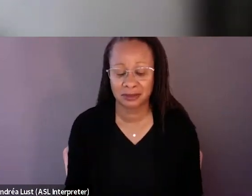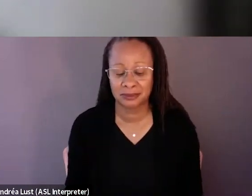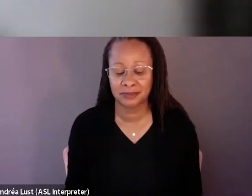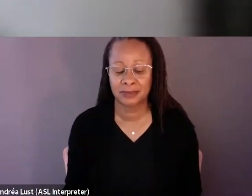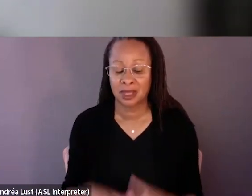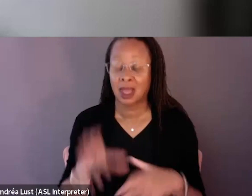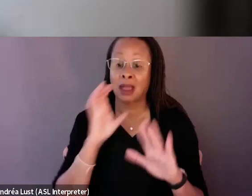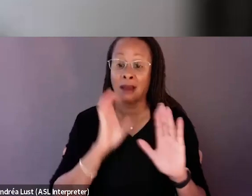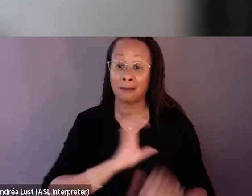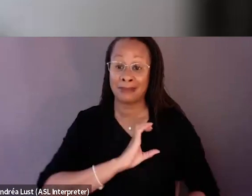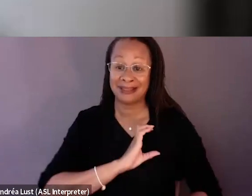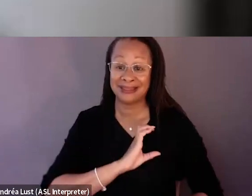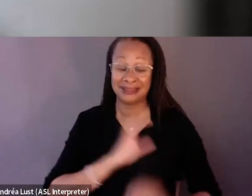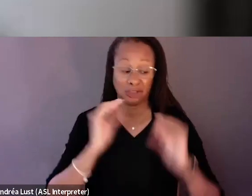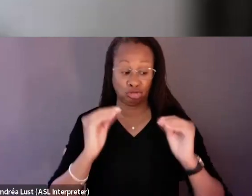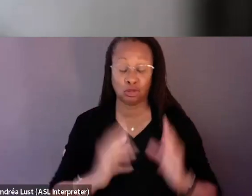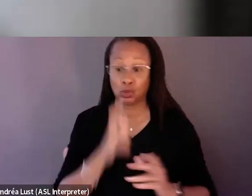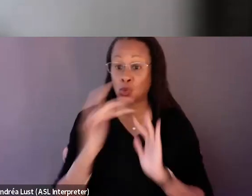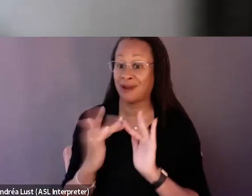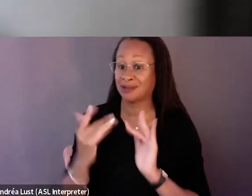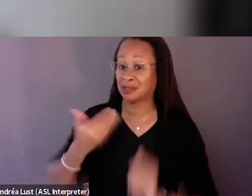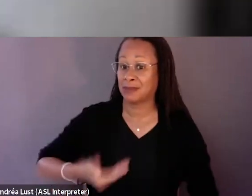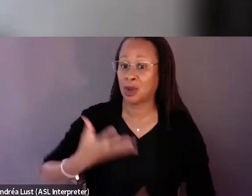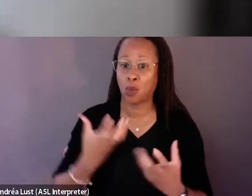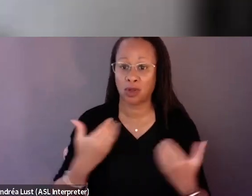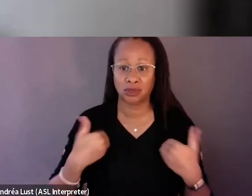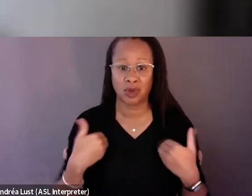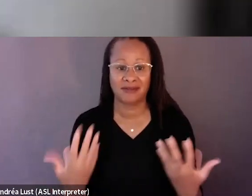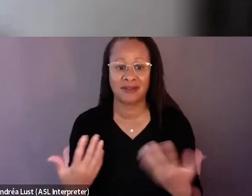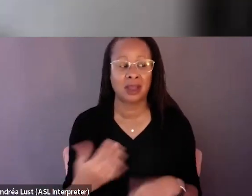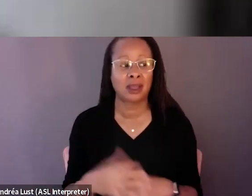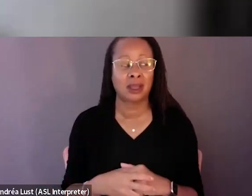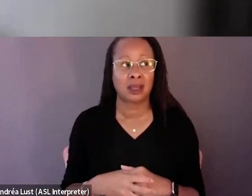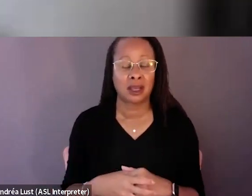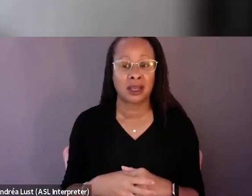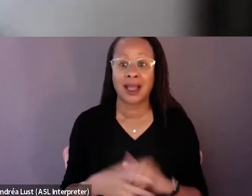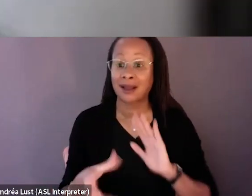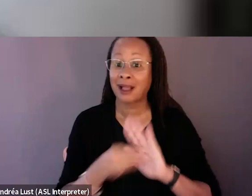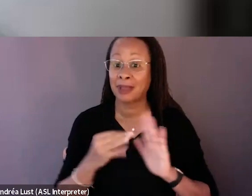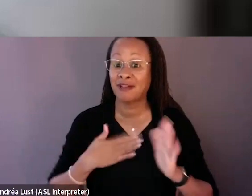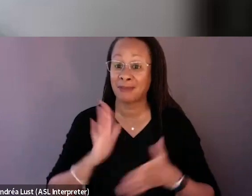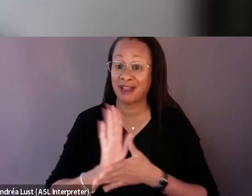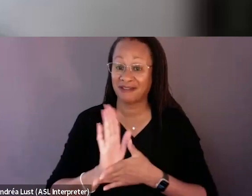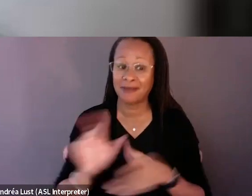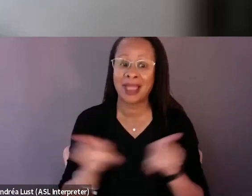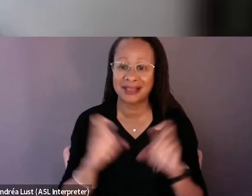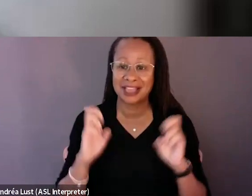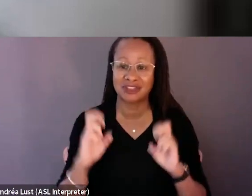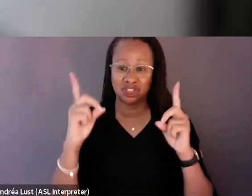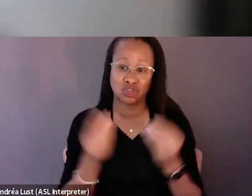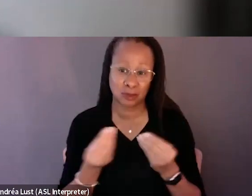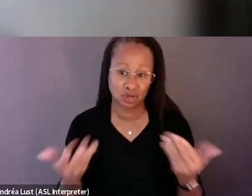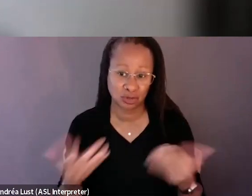police instructor that contact me. They wanted to receive my film as the educational